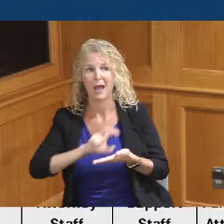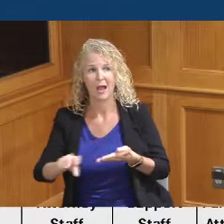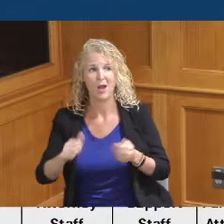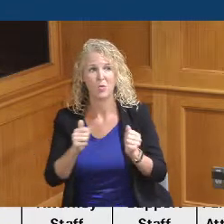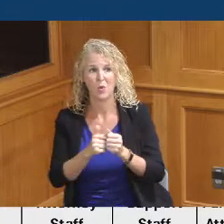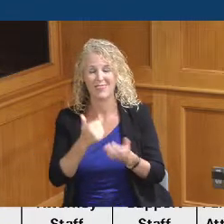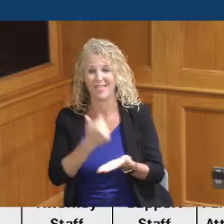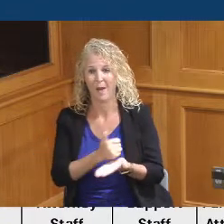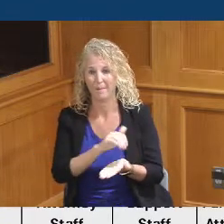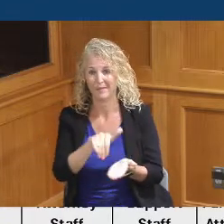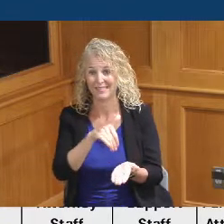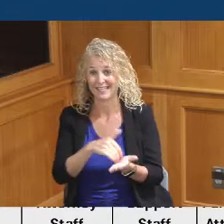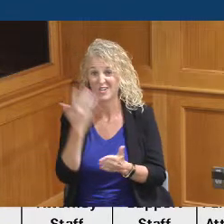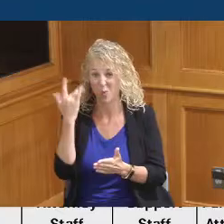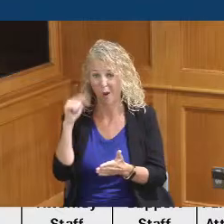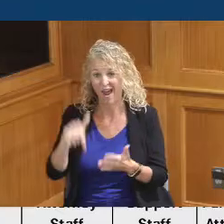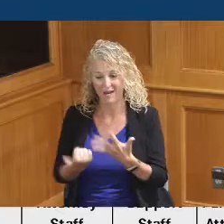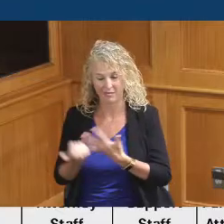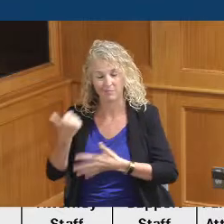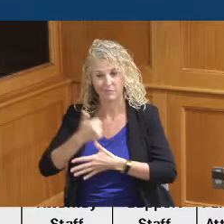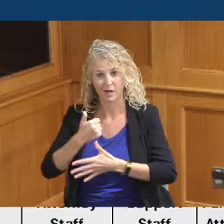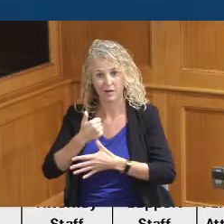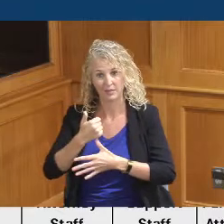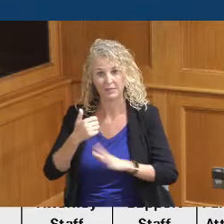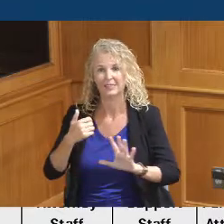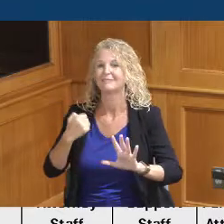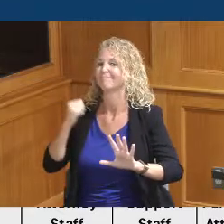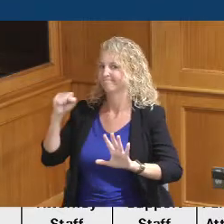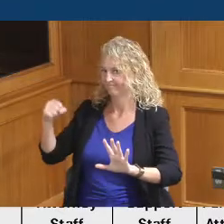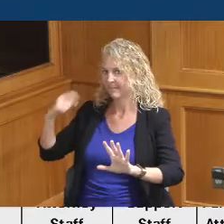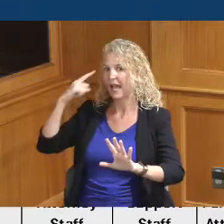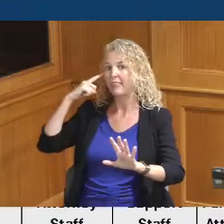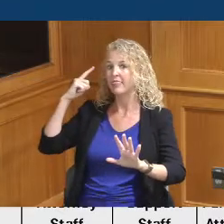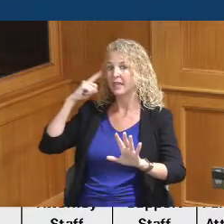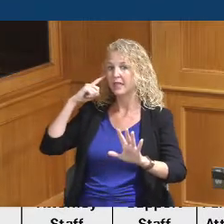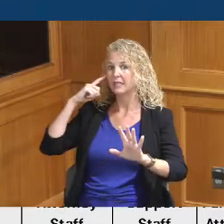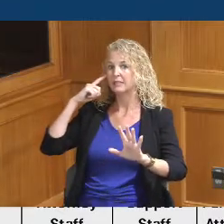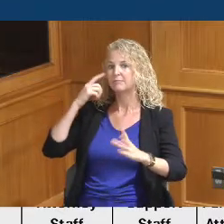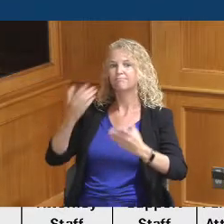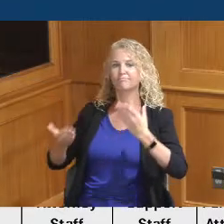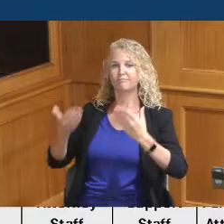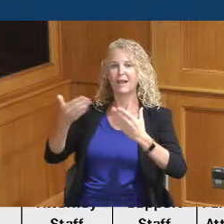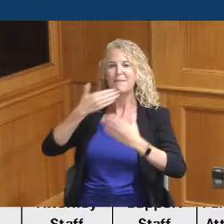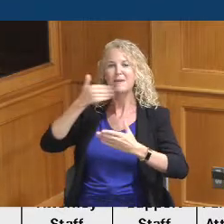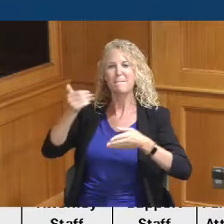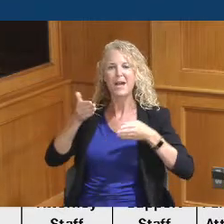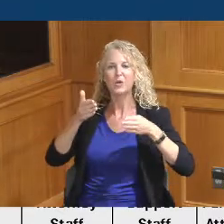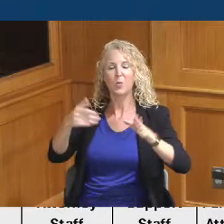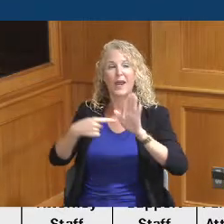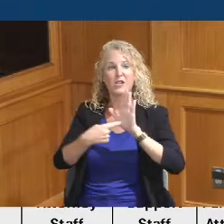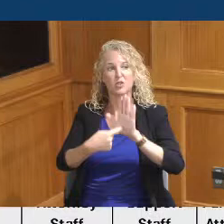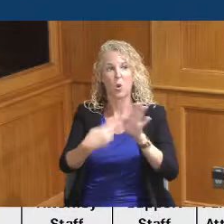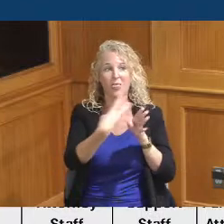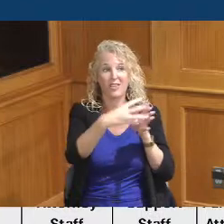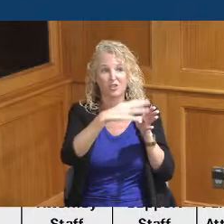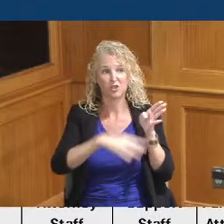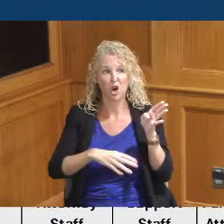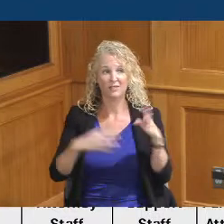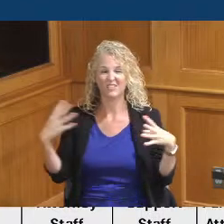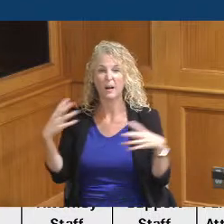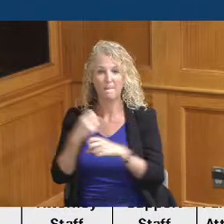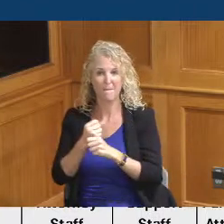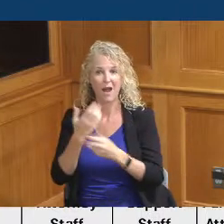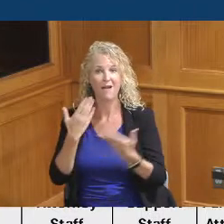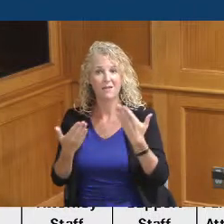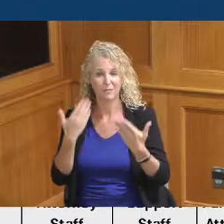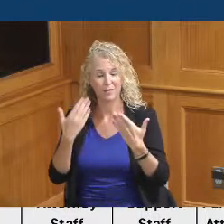Help Center because it's a high priority for the county. So, and I think that maybe even the better way is to kind of combine this chart and that chart, because the